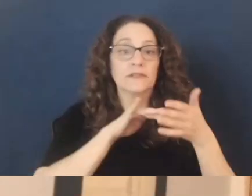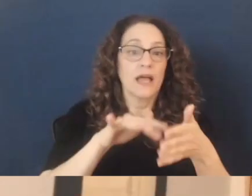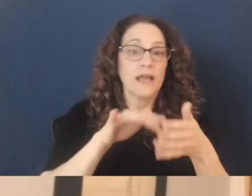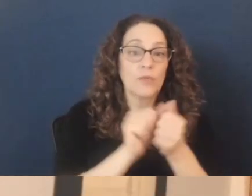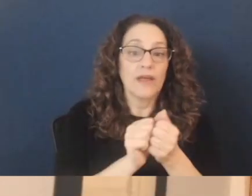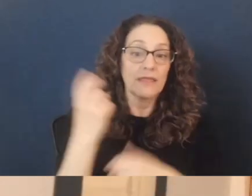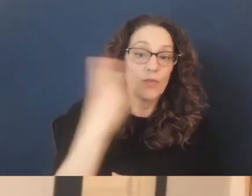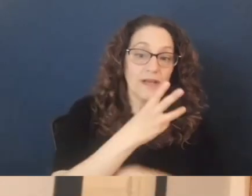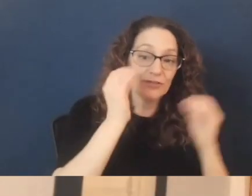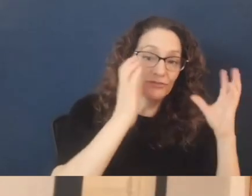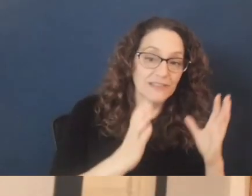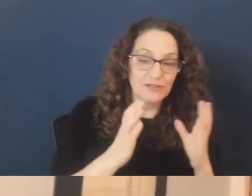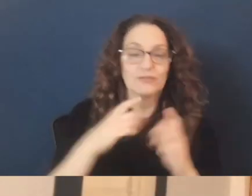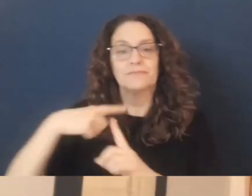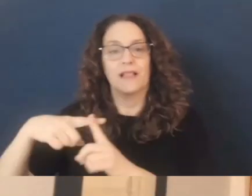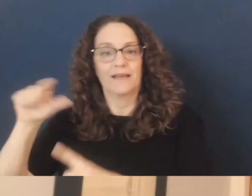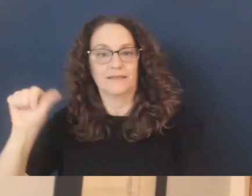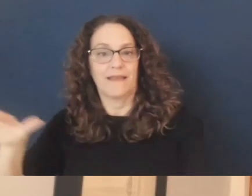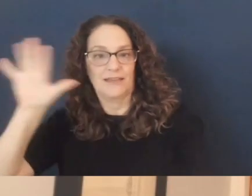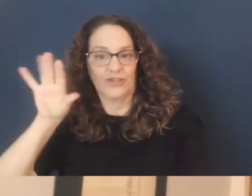as well as in Asia.